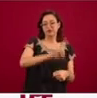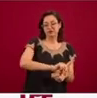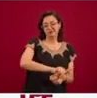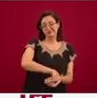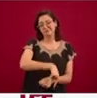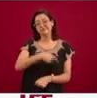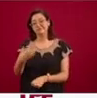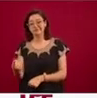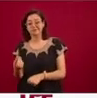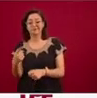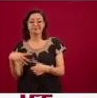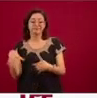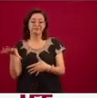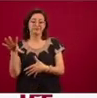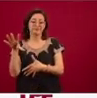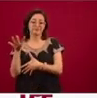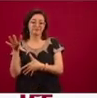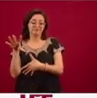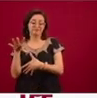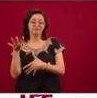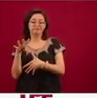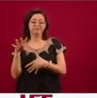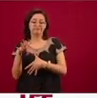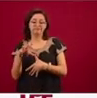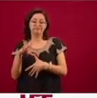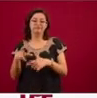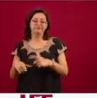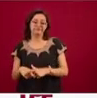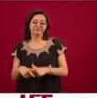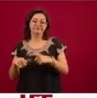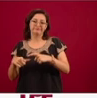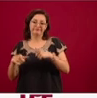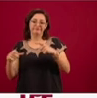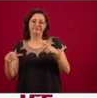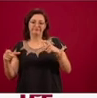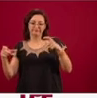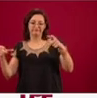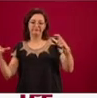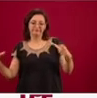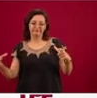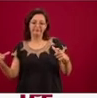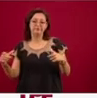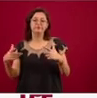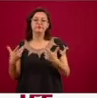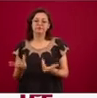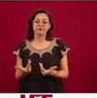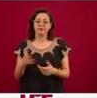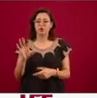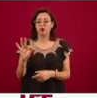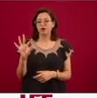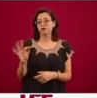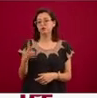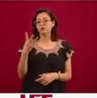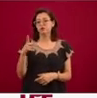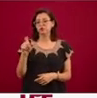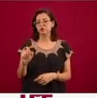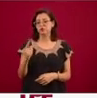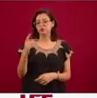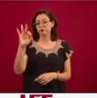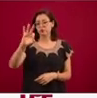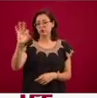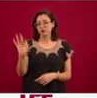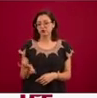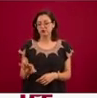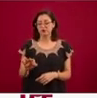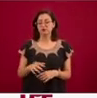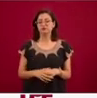and how the European region is showing a decrease and the Americas are showing an increase.